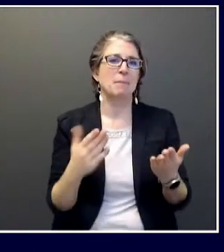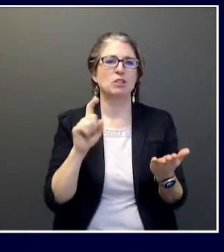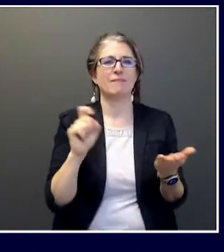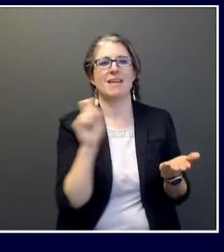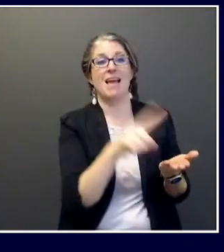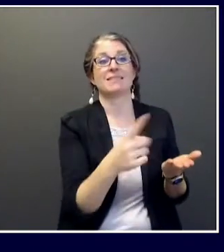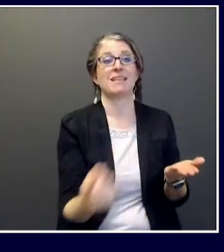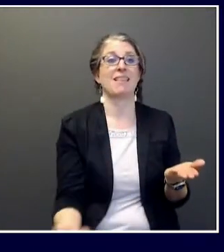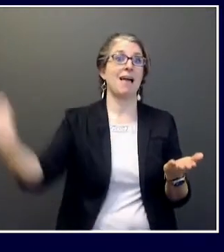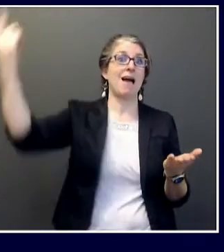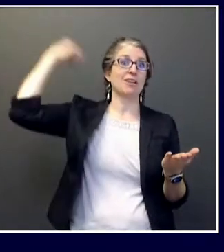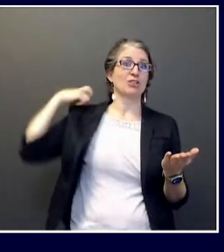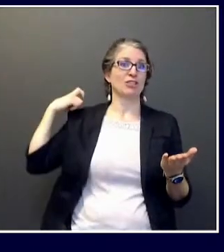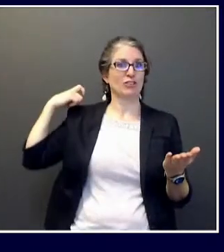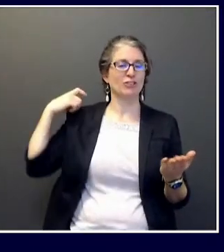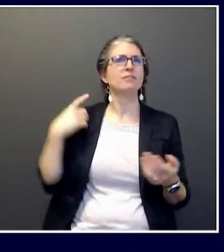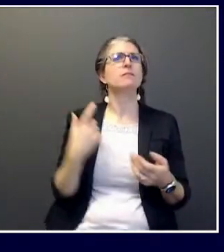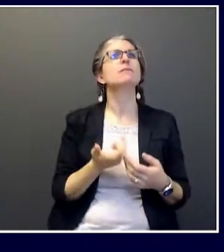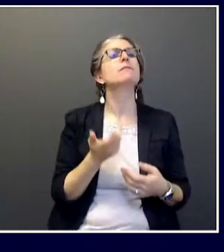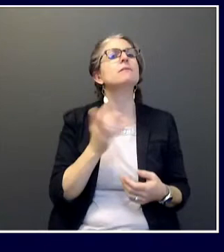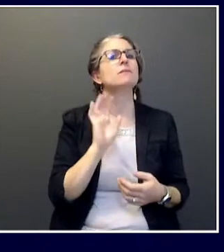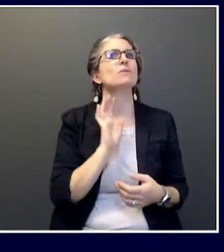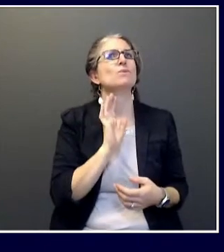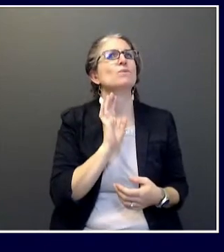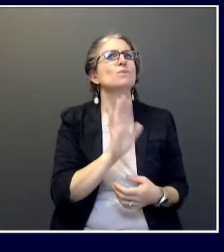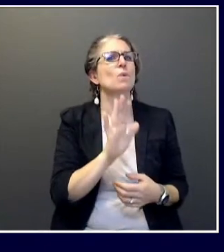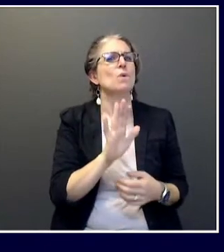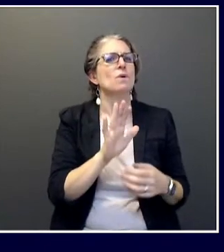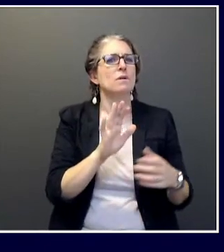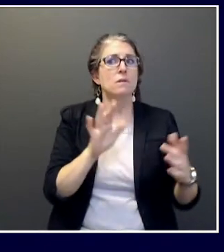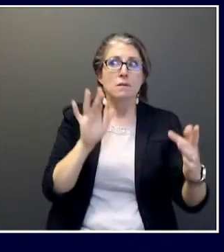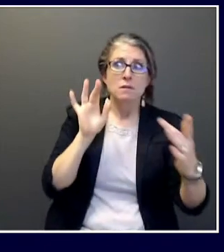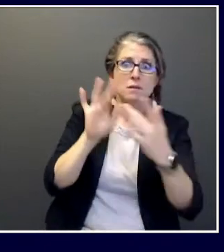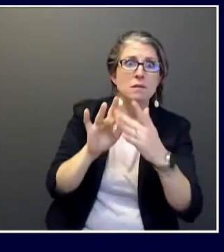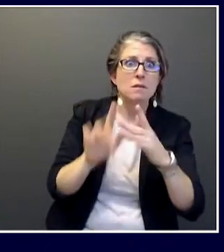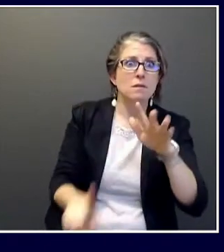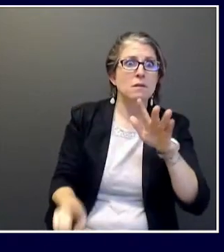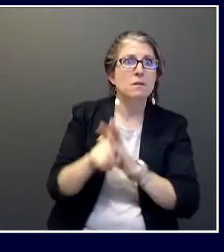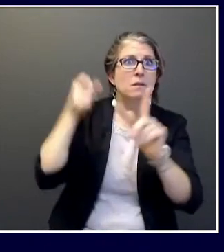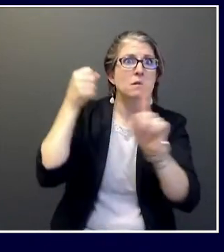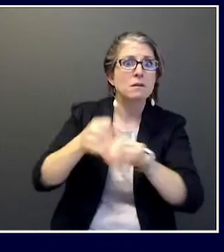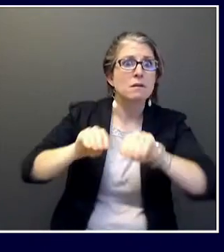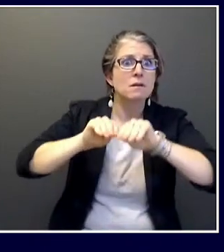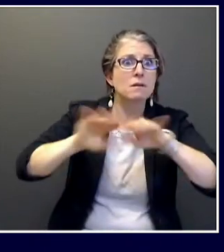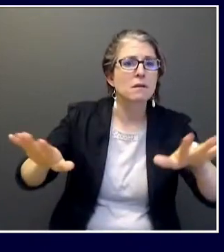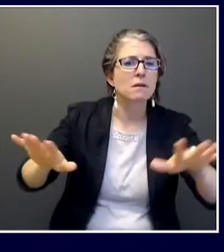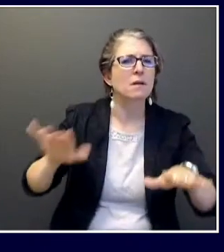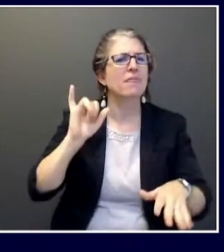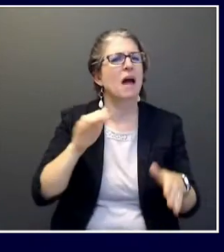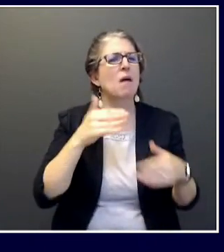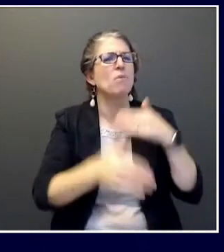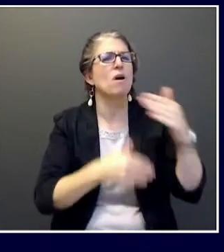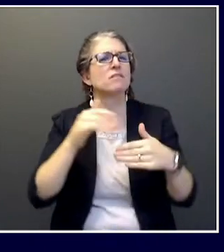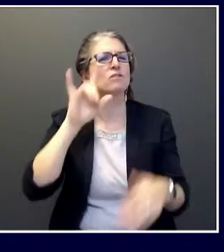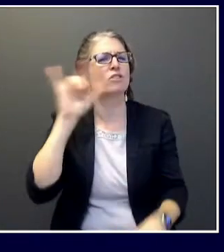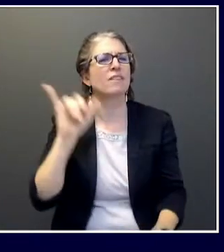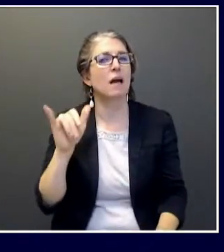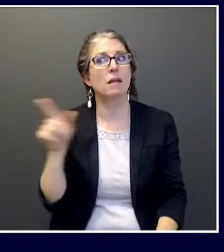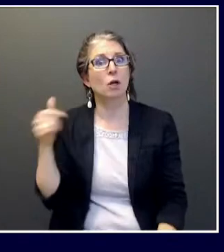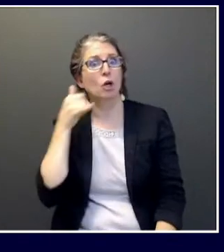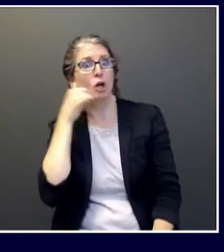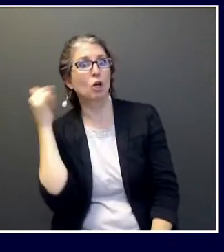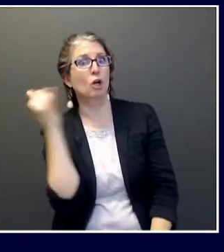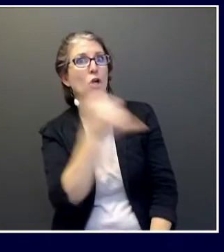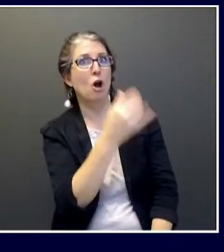notification besides contact tracing to inform people of outbreaks? Someone may not have gone into the Paris town office, but they might not